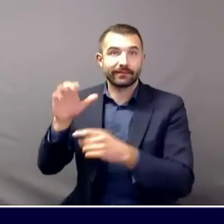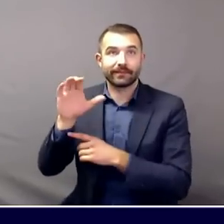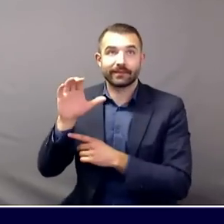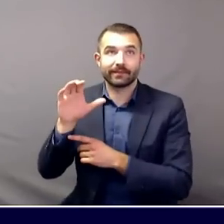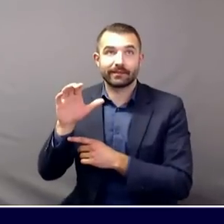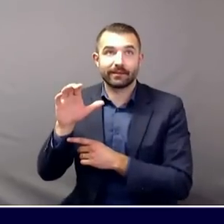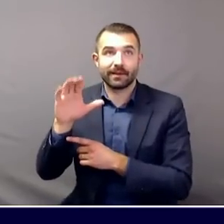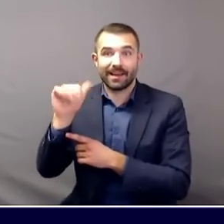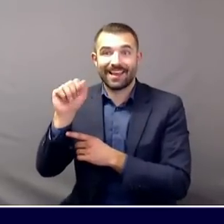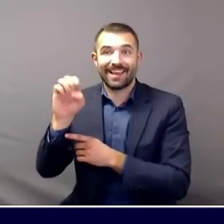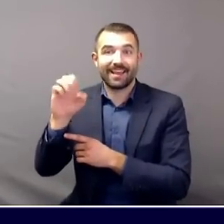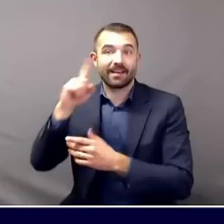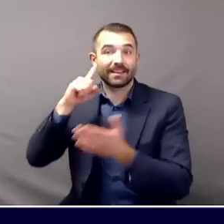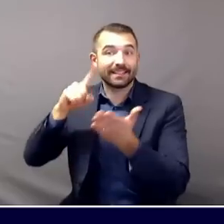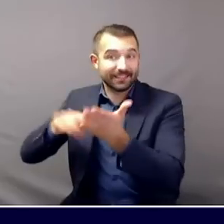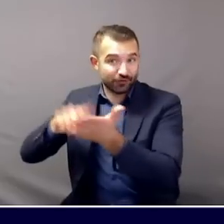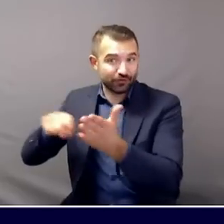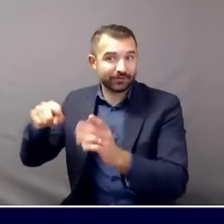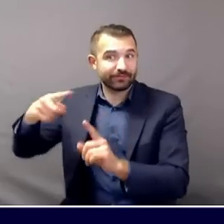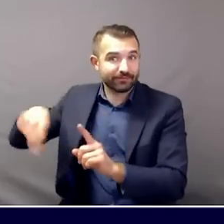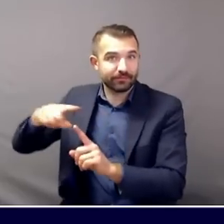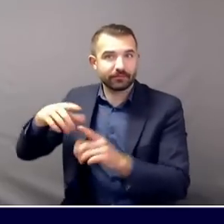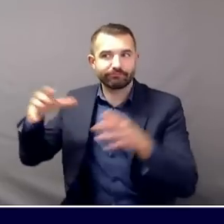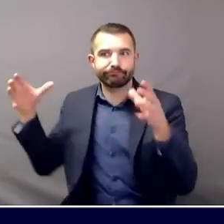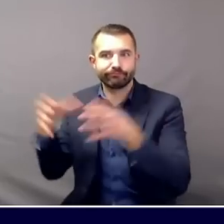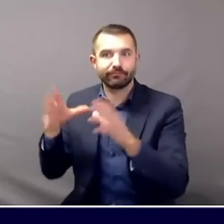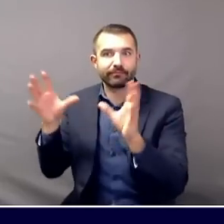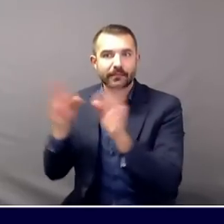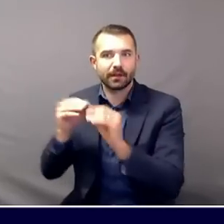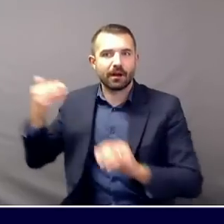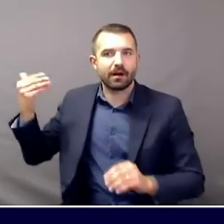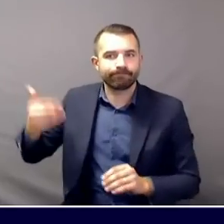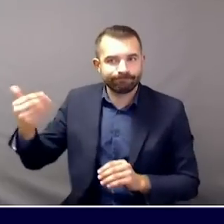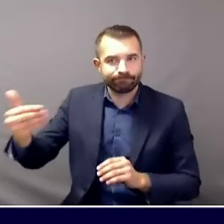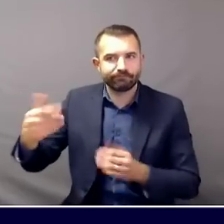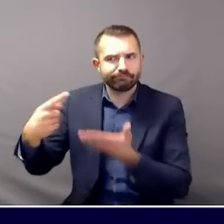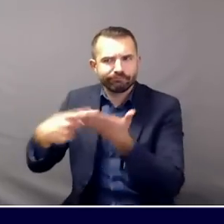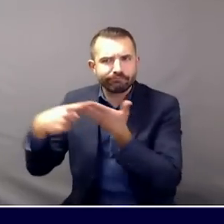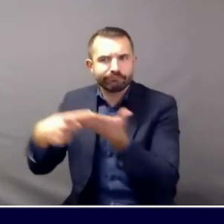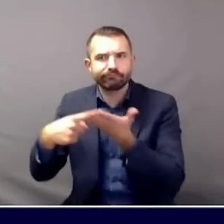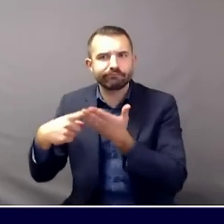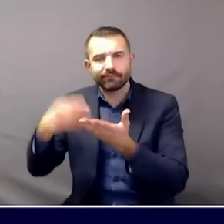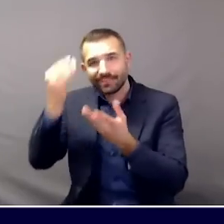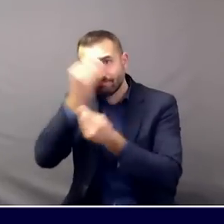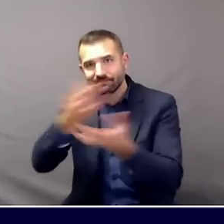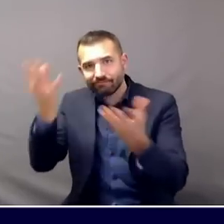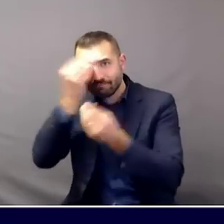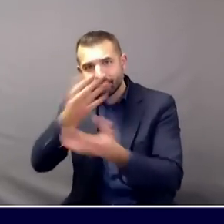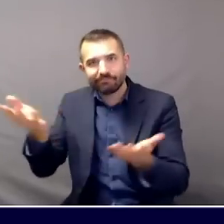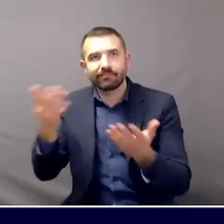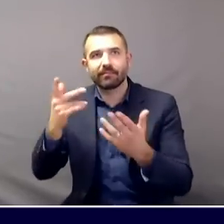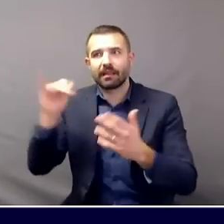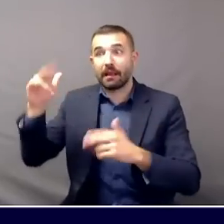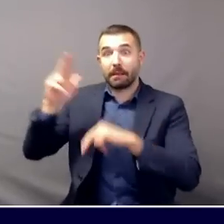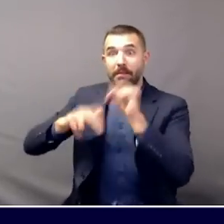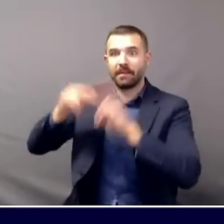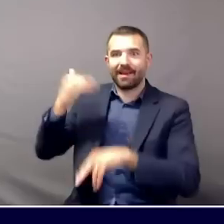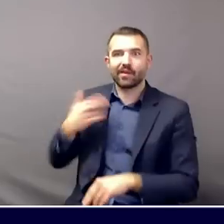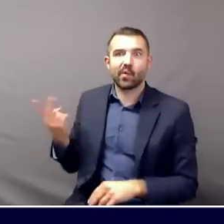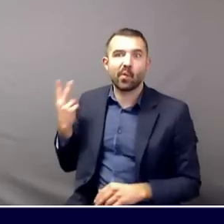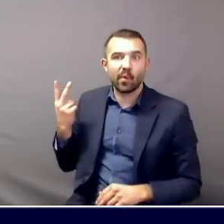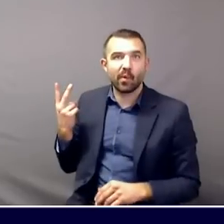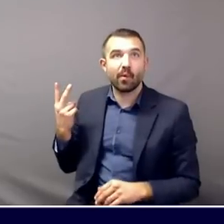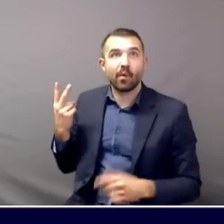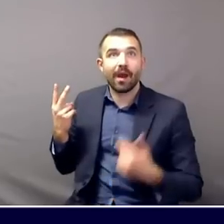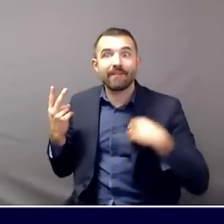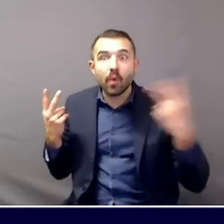got 2 cases there, and so do I, and so do I. And that sometimes can be how we piece it together. So it happens in different ways. There's